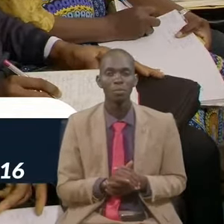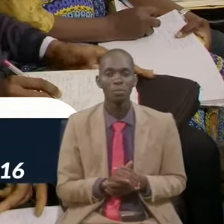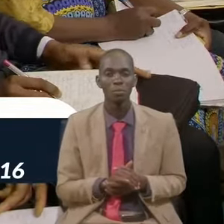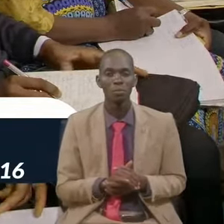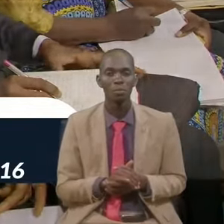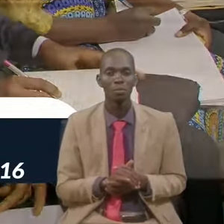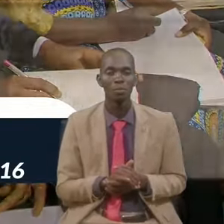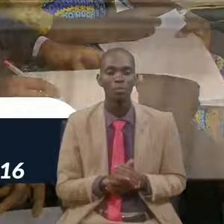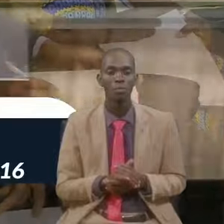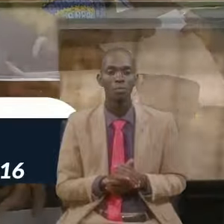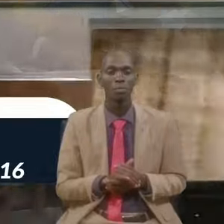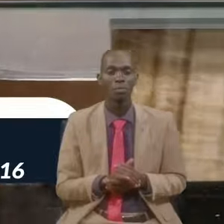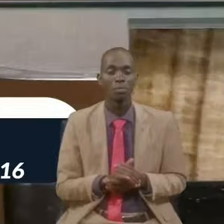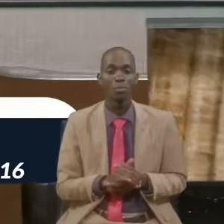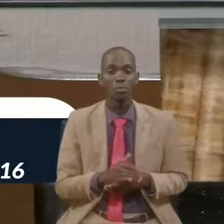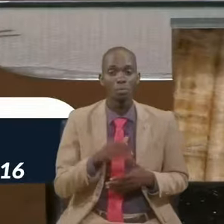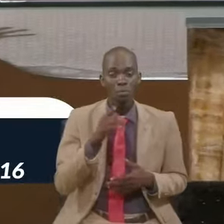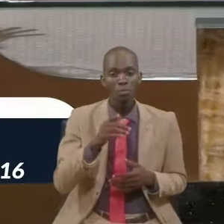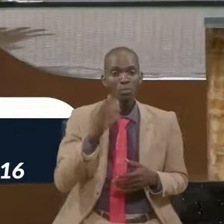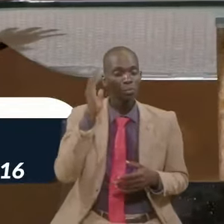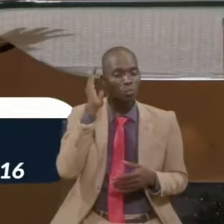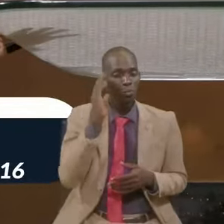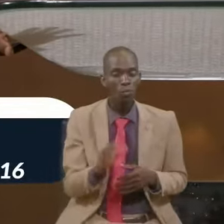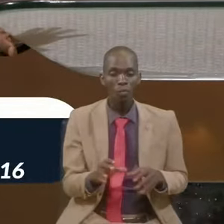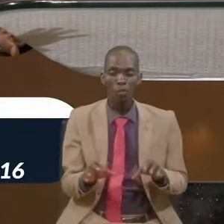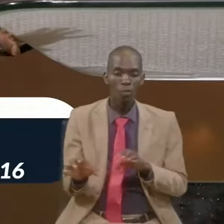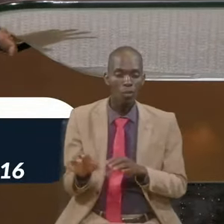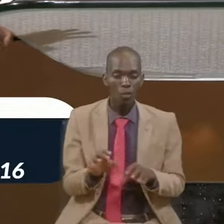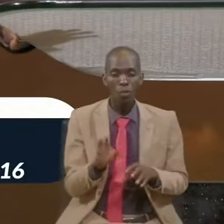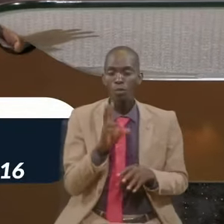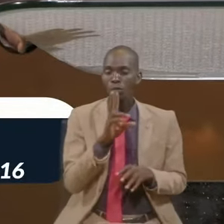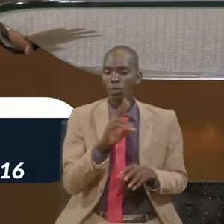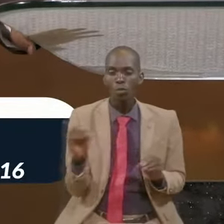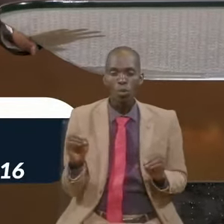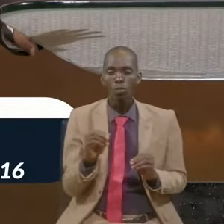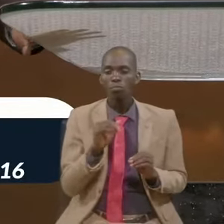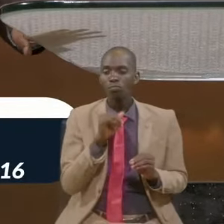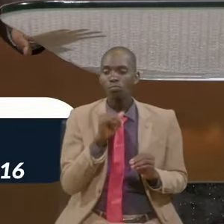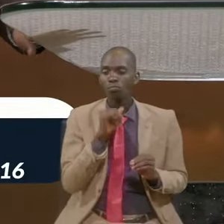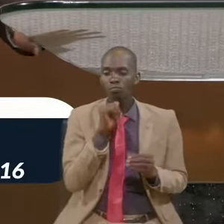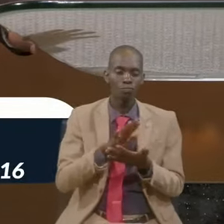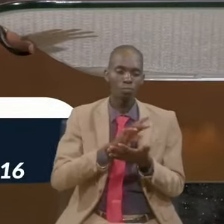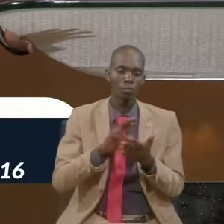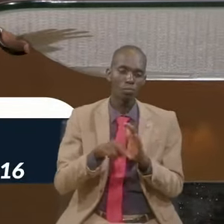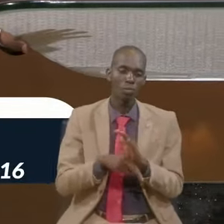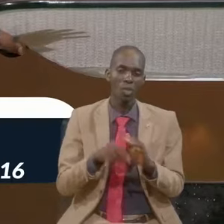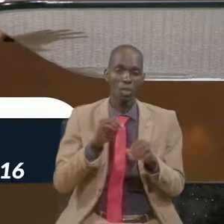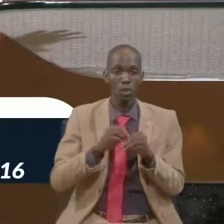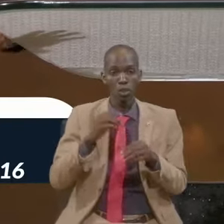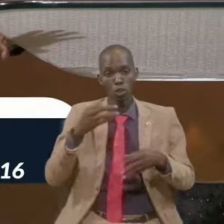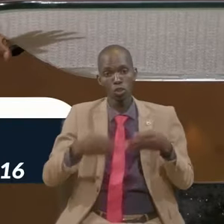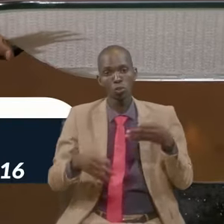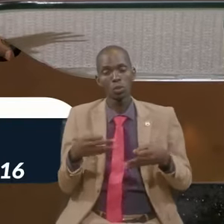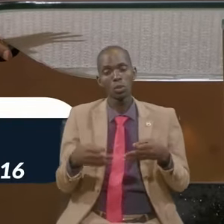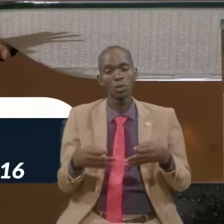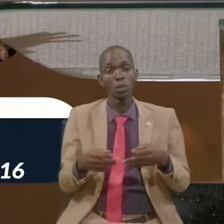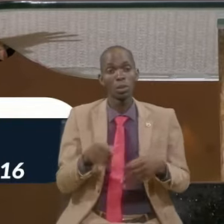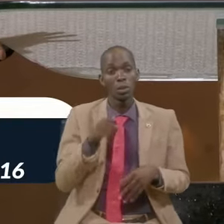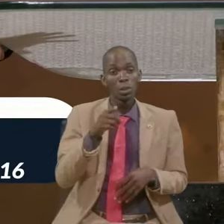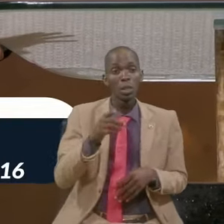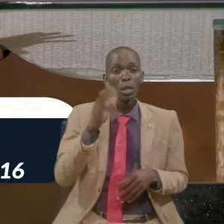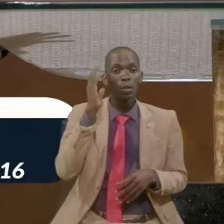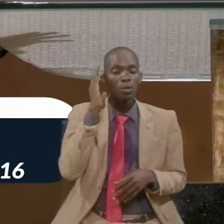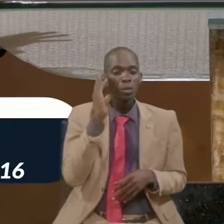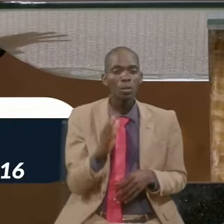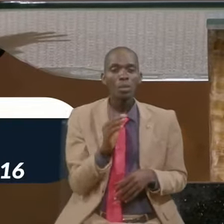verse 15. Ye shall do no unrighteousness in judgment. Thou